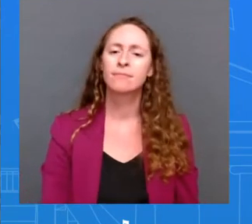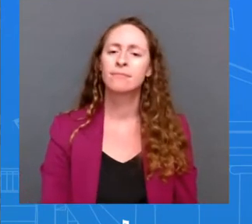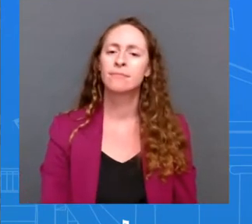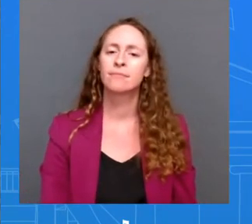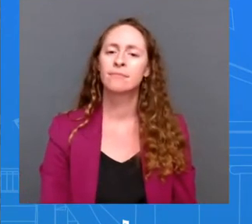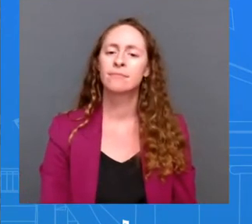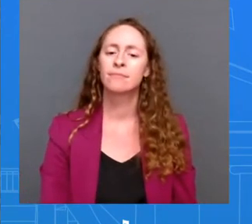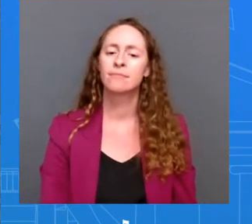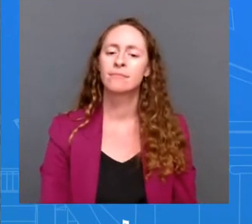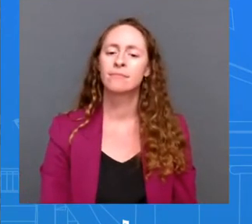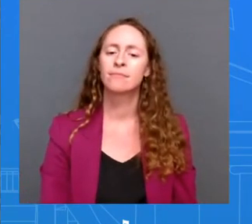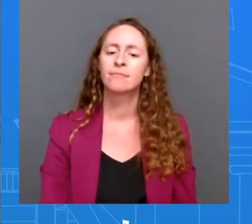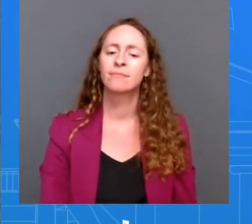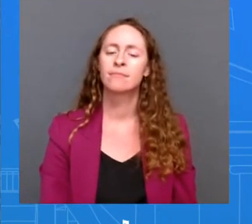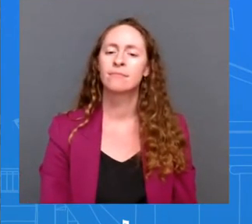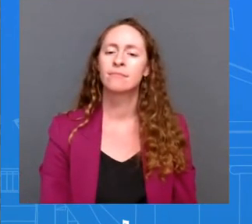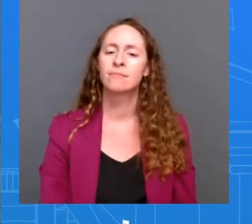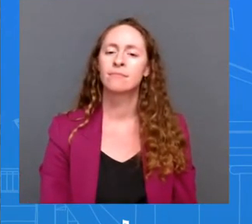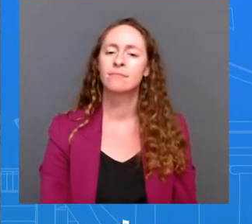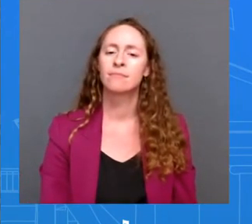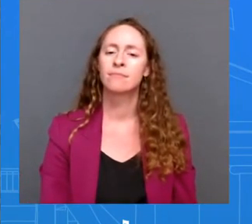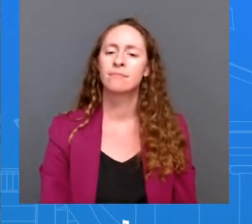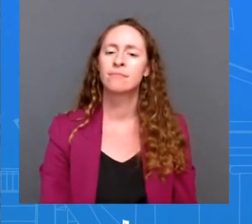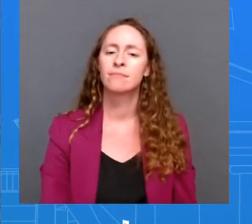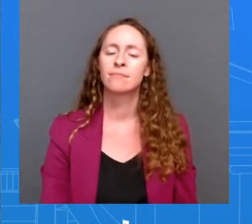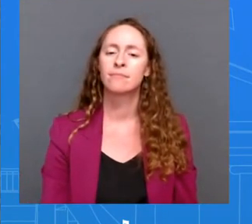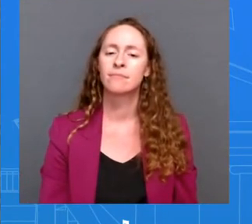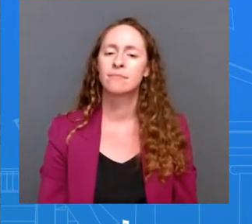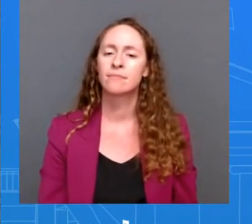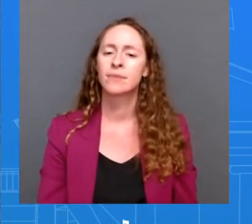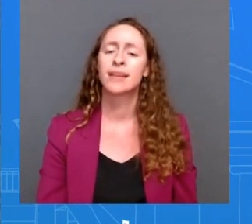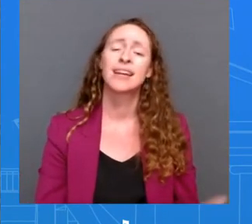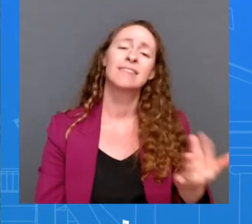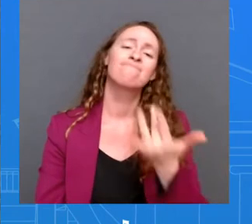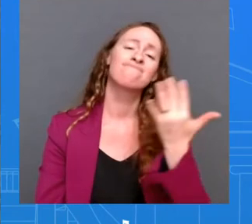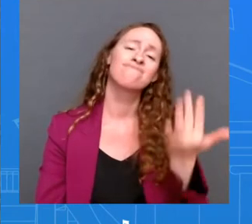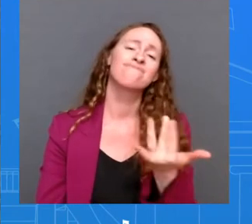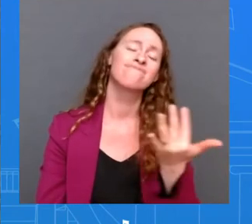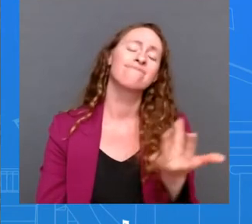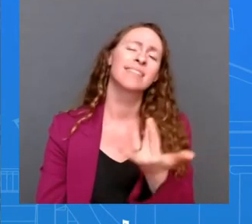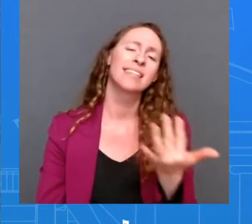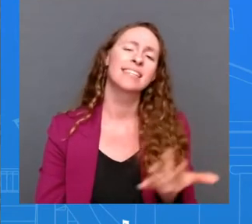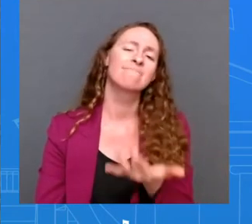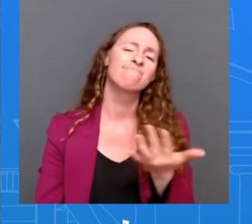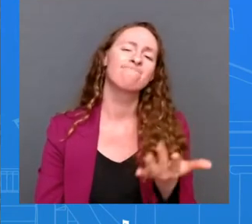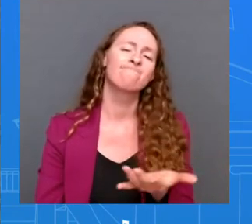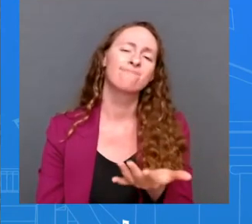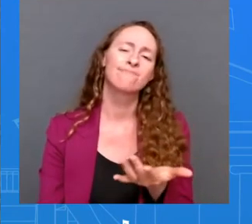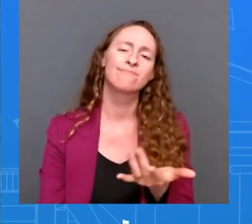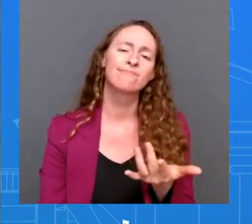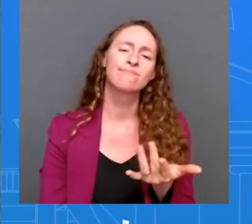time, it's not going to have, as I said, any effect on our nuclear readiness.